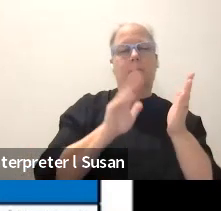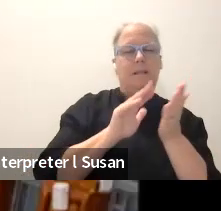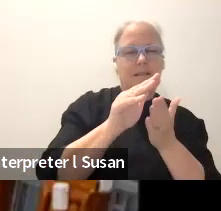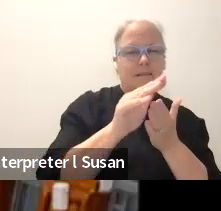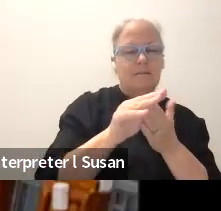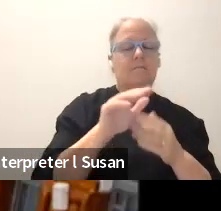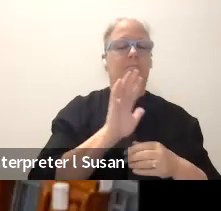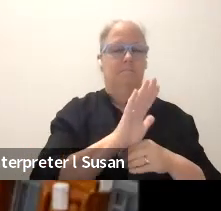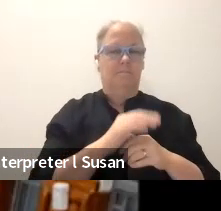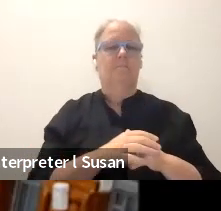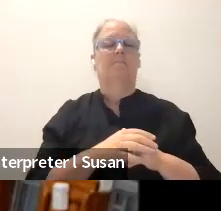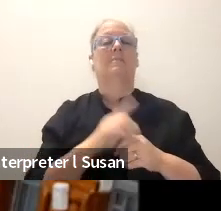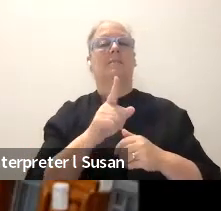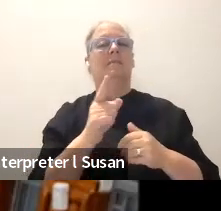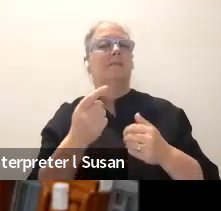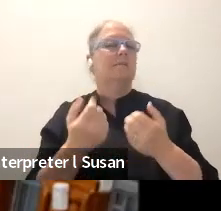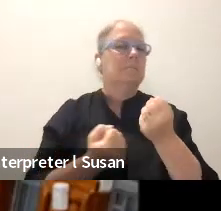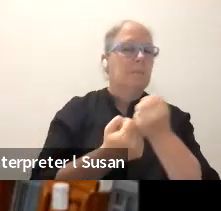$10,788,541, supporting